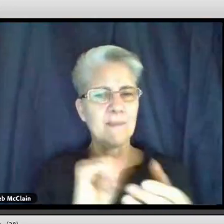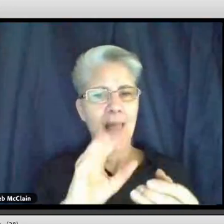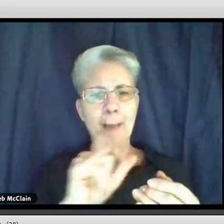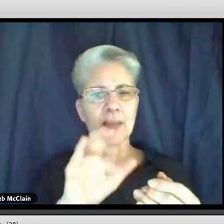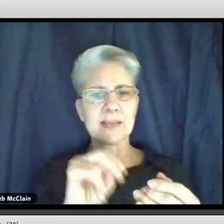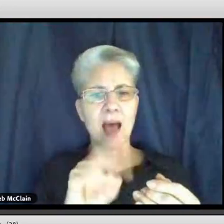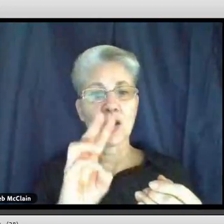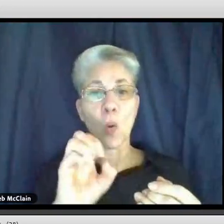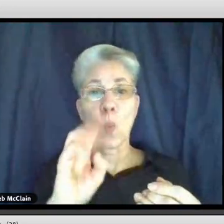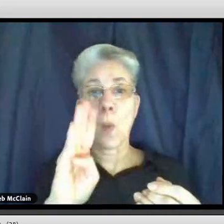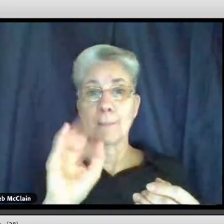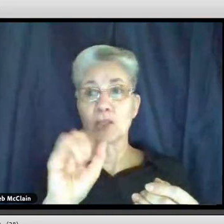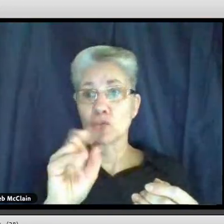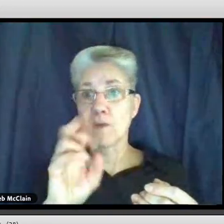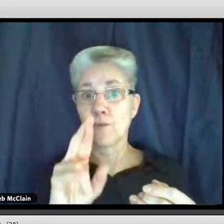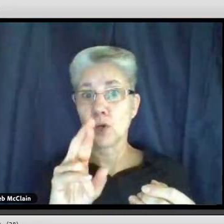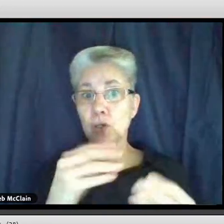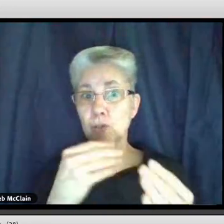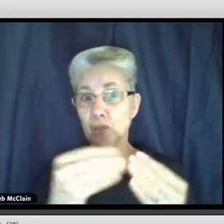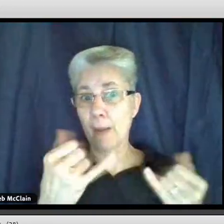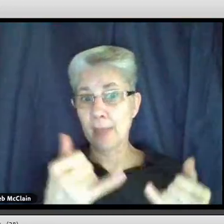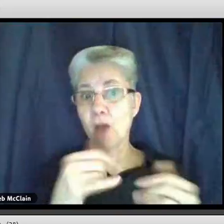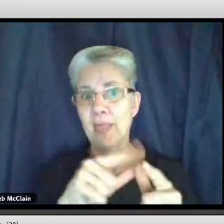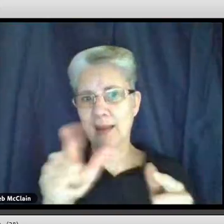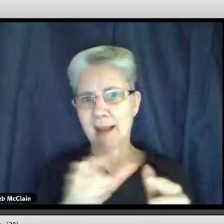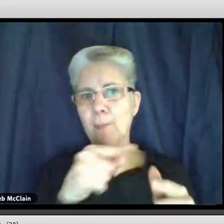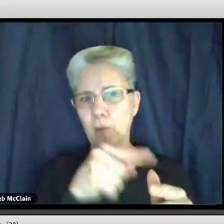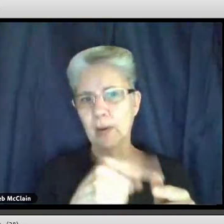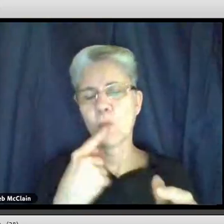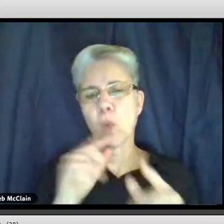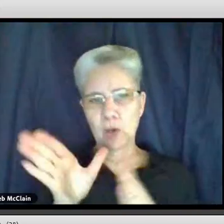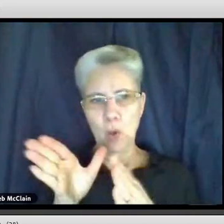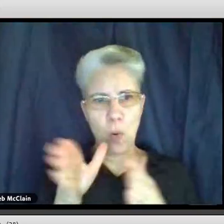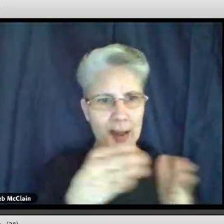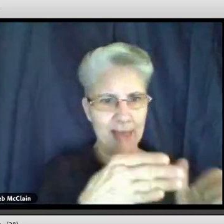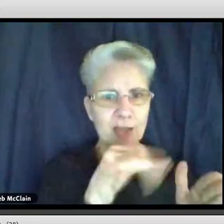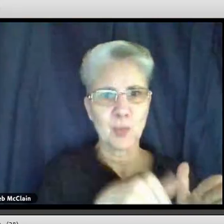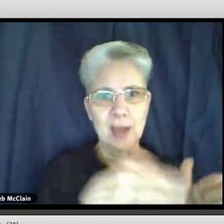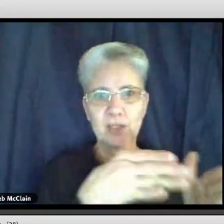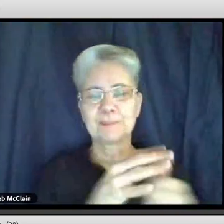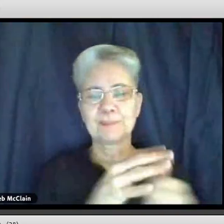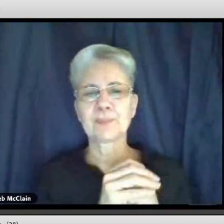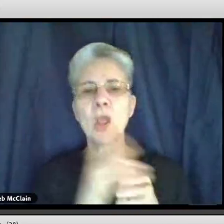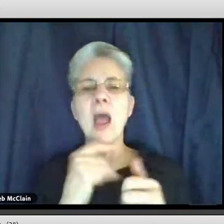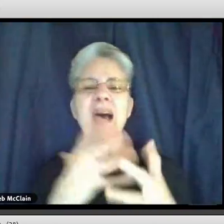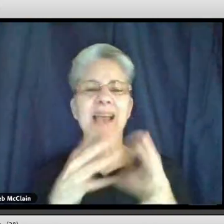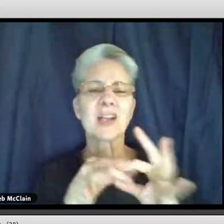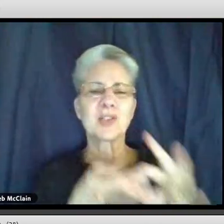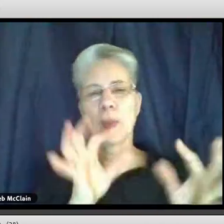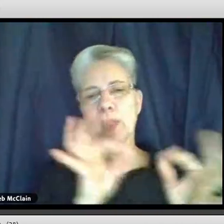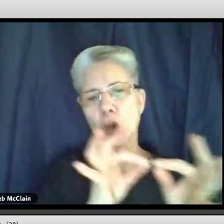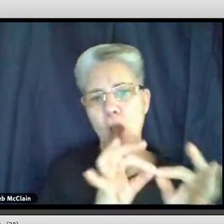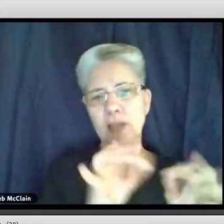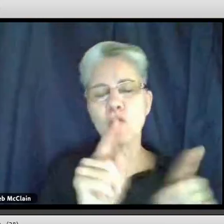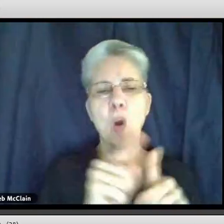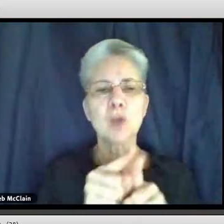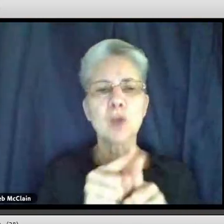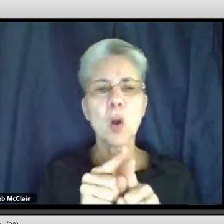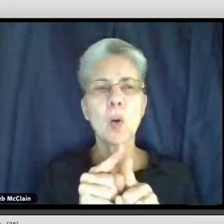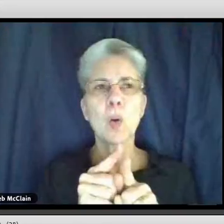web server shop now in the libraries, or we're moving in that direction. It has a lot to do with cost, and